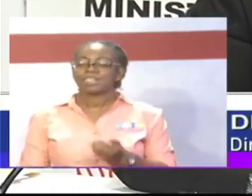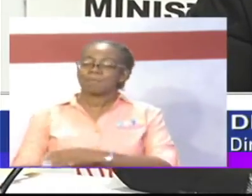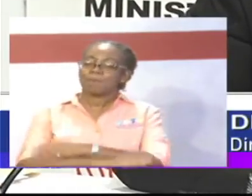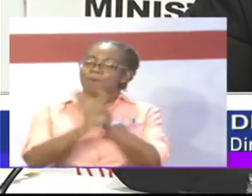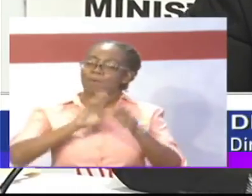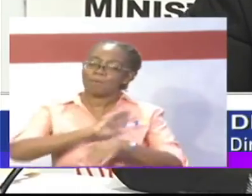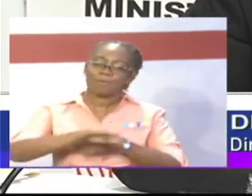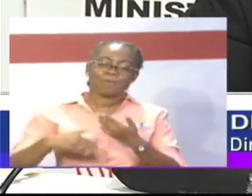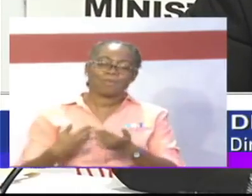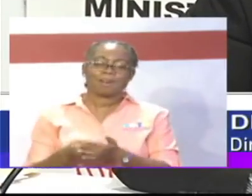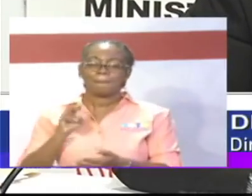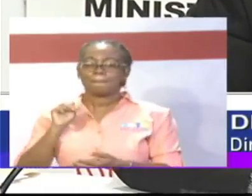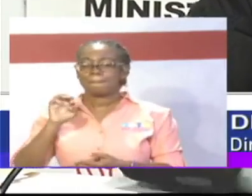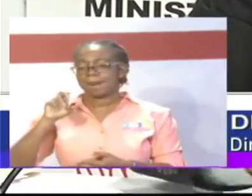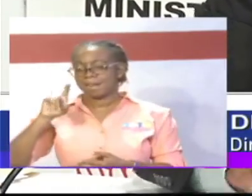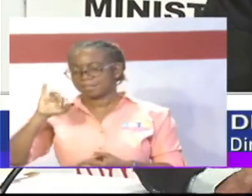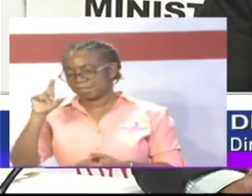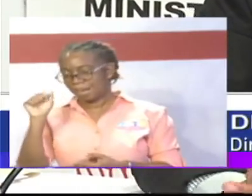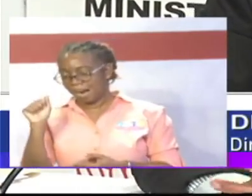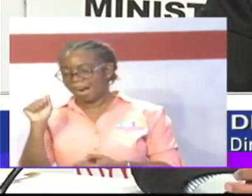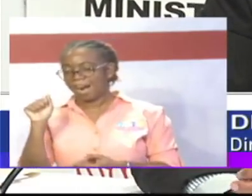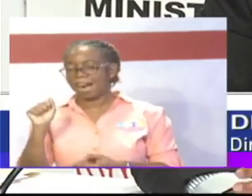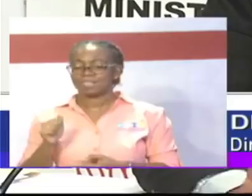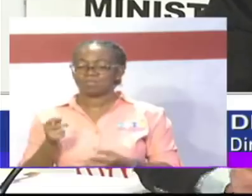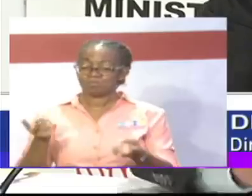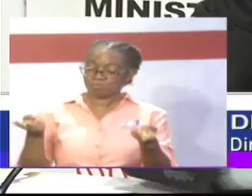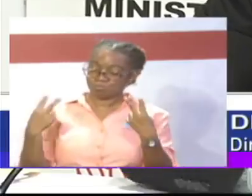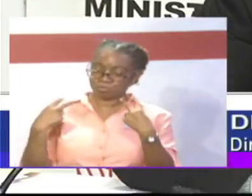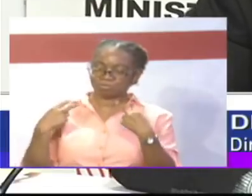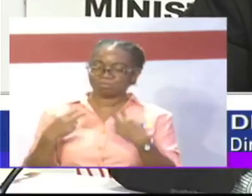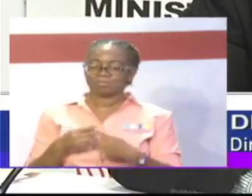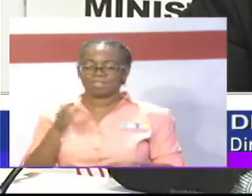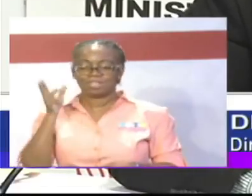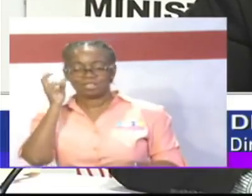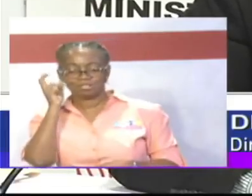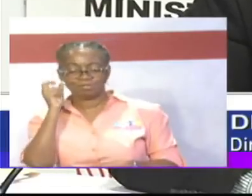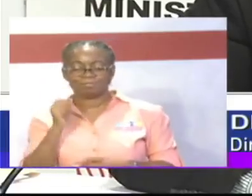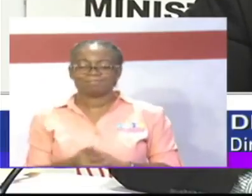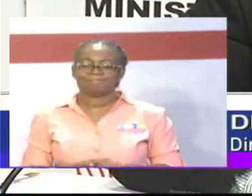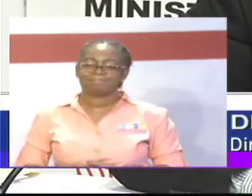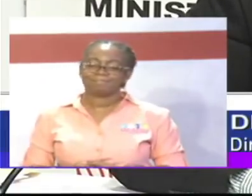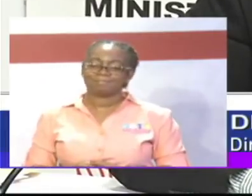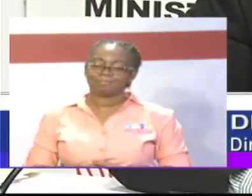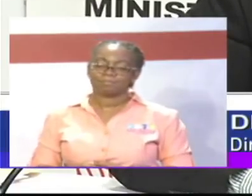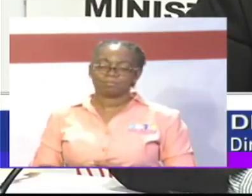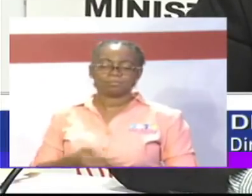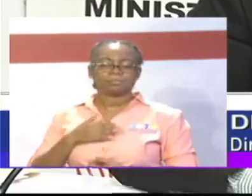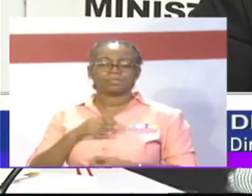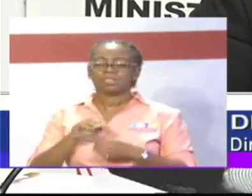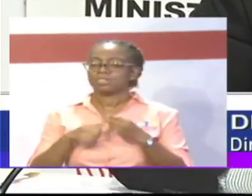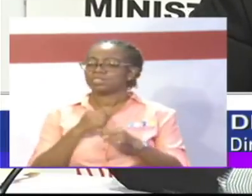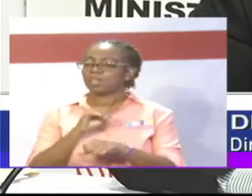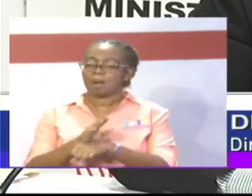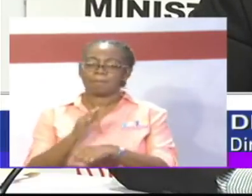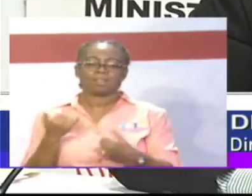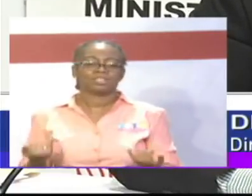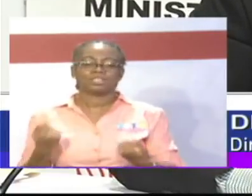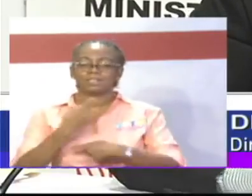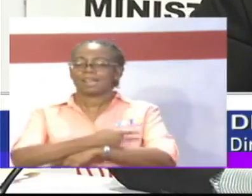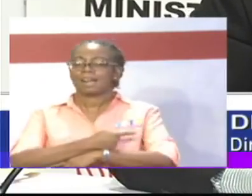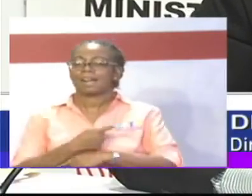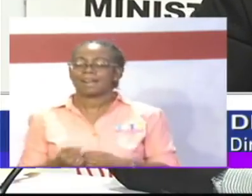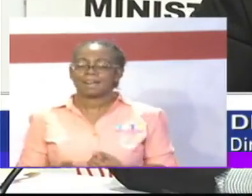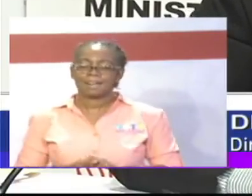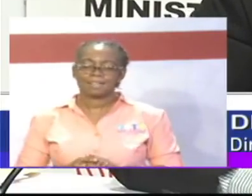all members of the viewing and listening public, as well as members of the media. So, my job today would be to